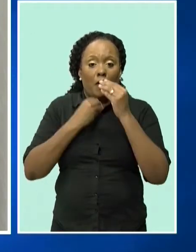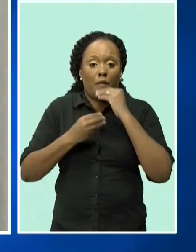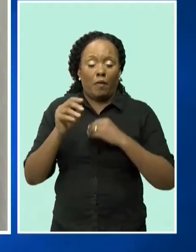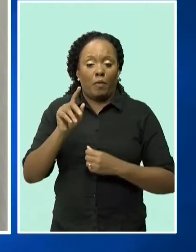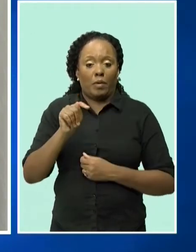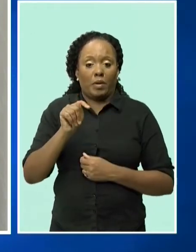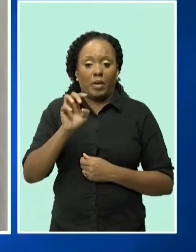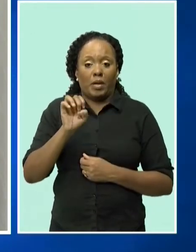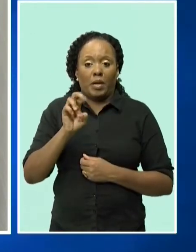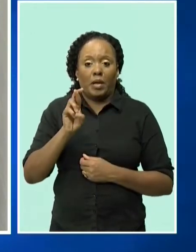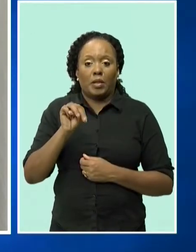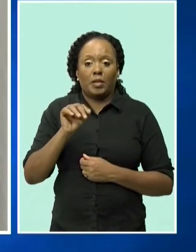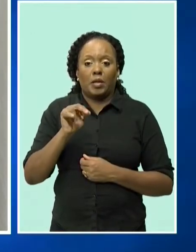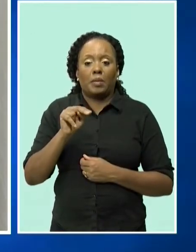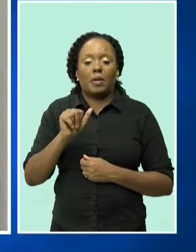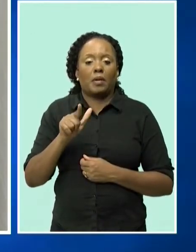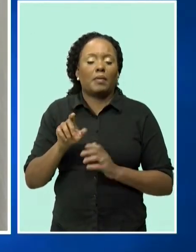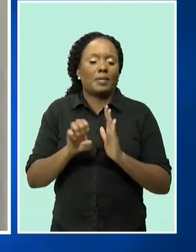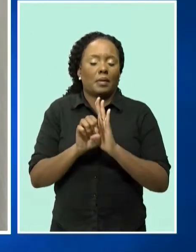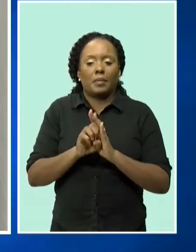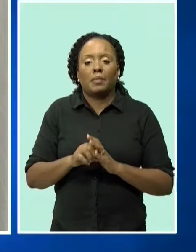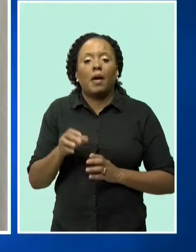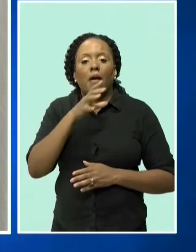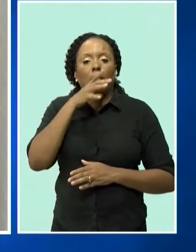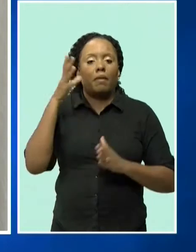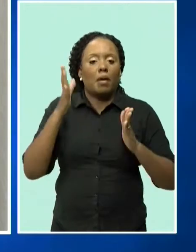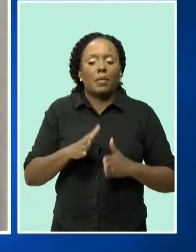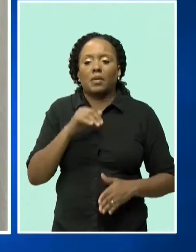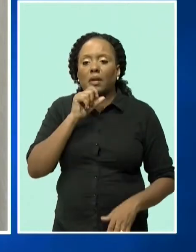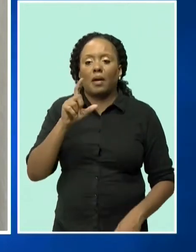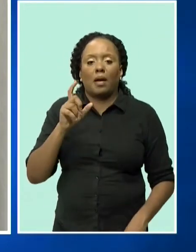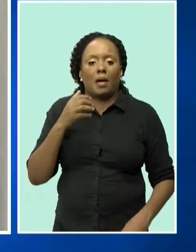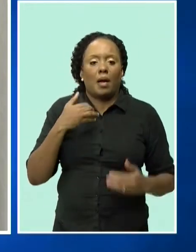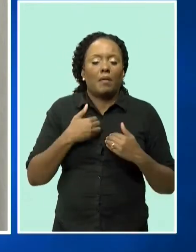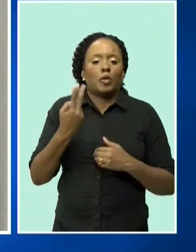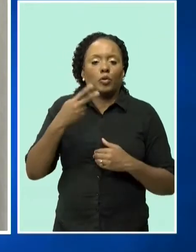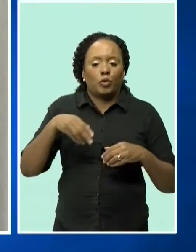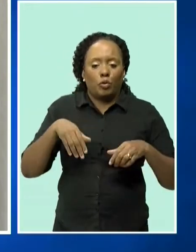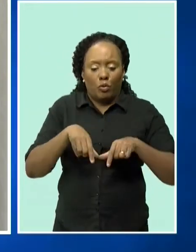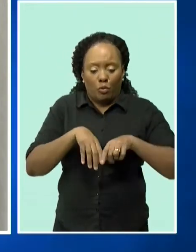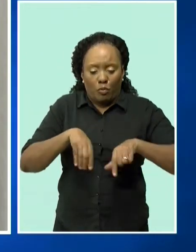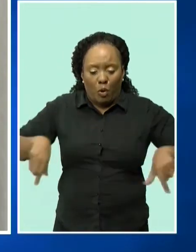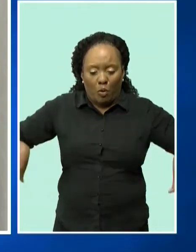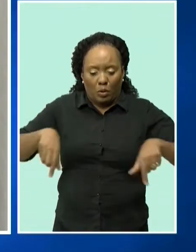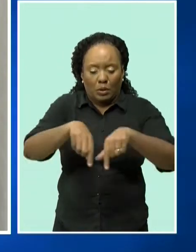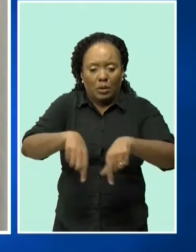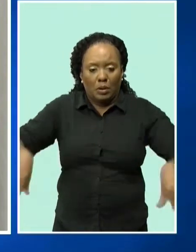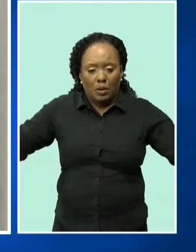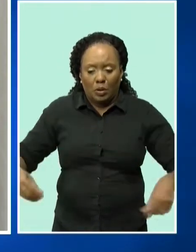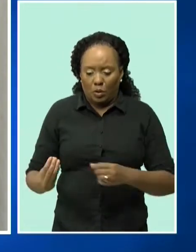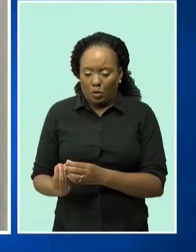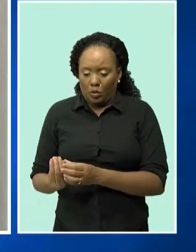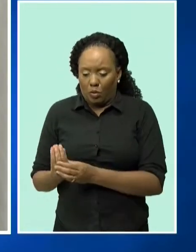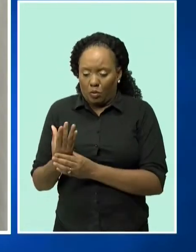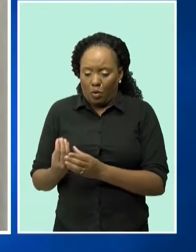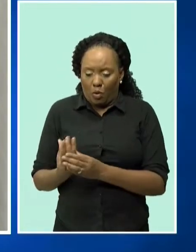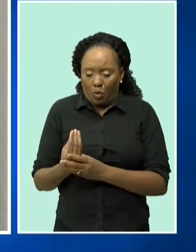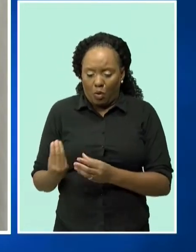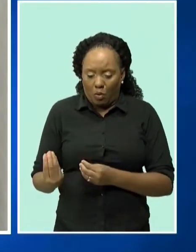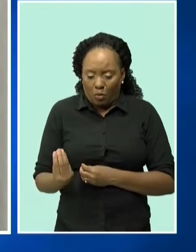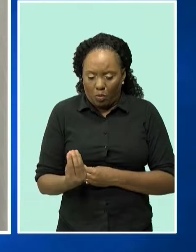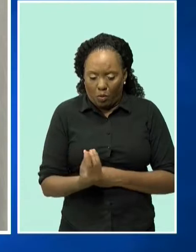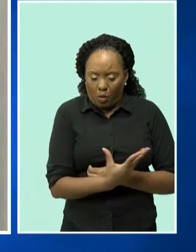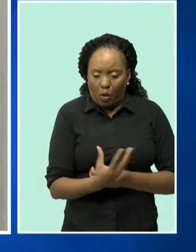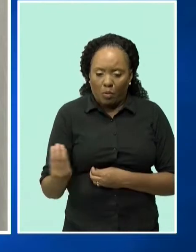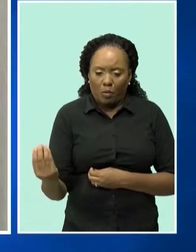grow 2 rows of lettuce, a row of tomatoes, a row of peppers, because they see it as either